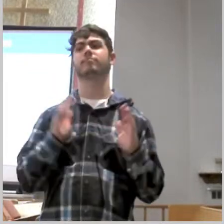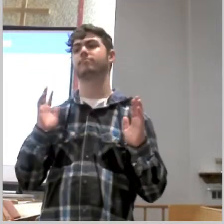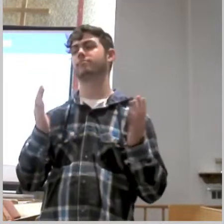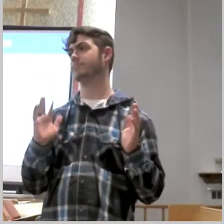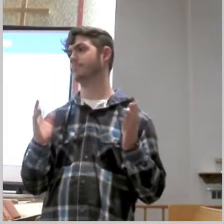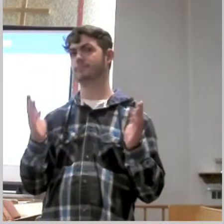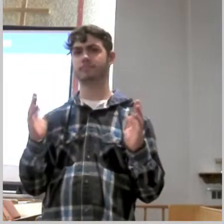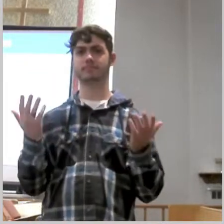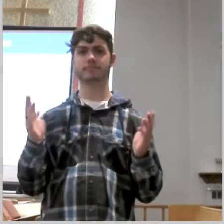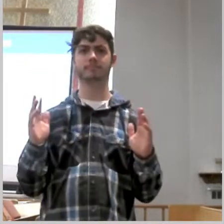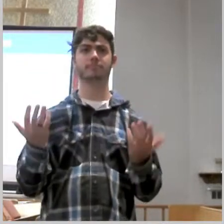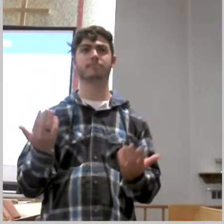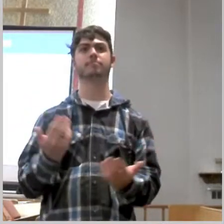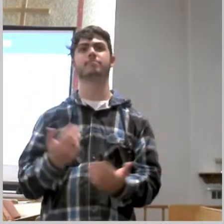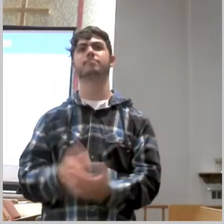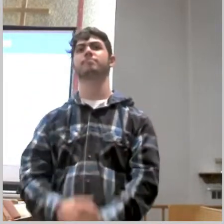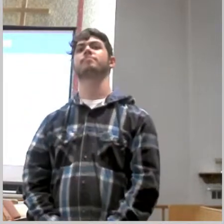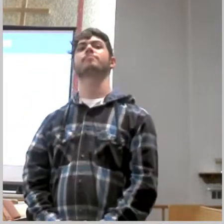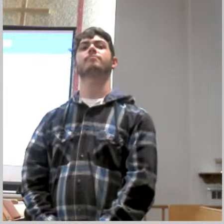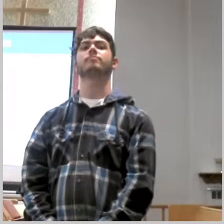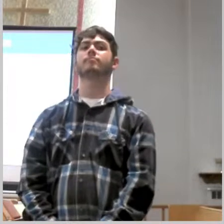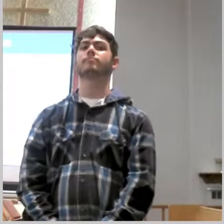Lord. Amen.